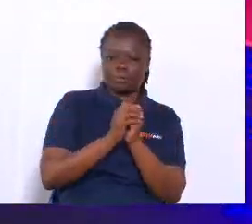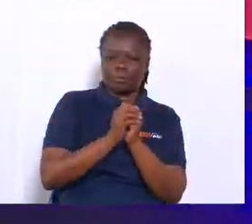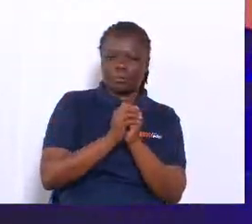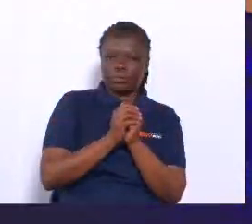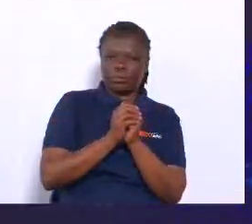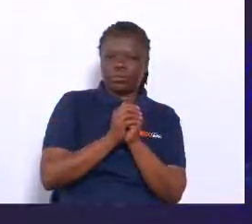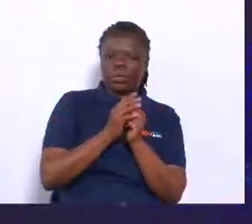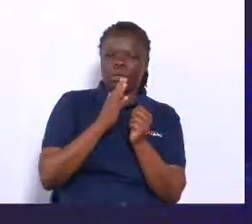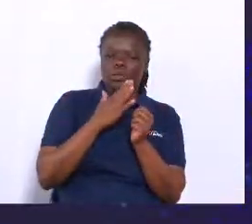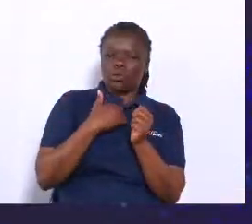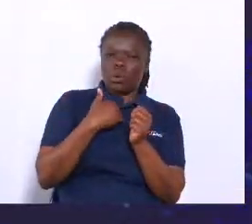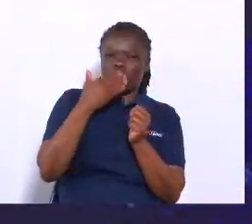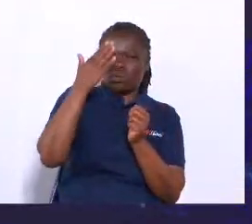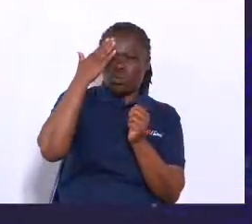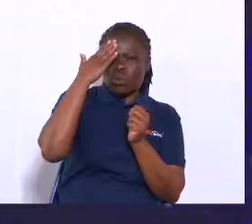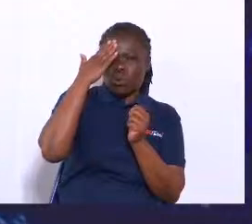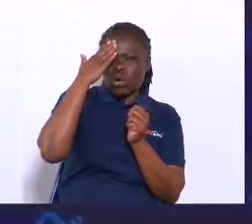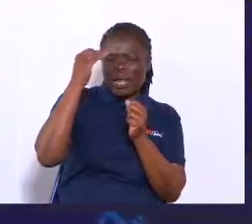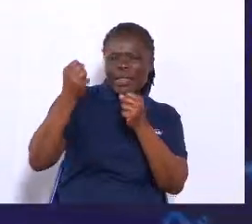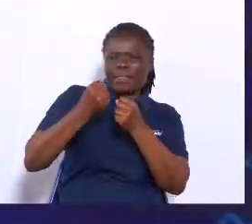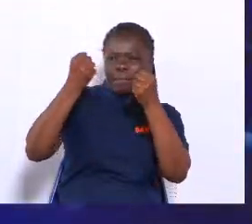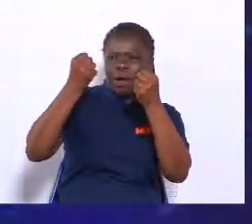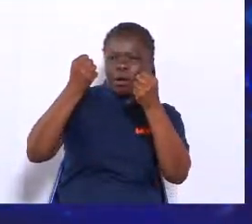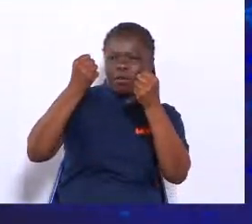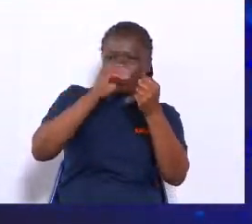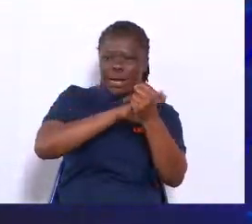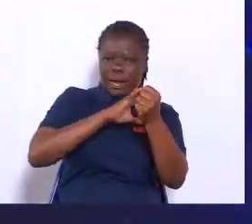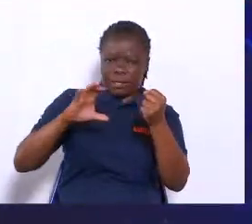knew the power of Christ in the Word,